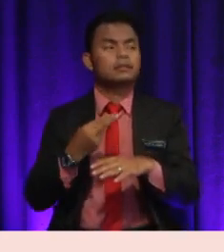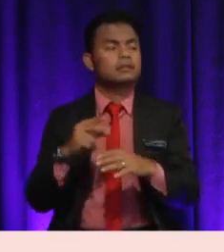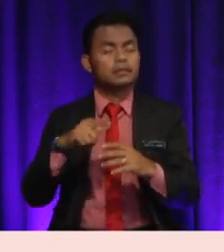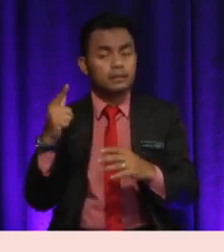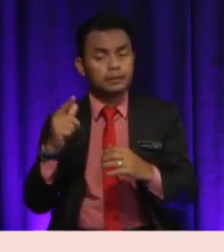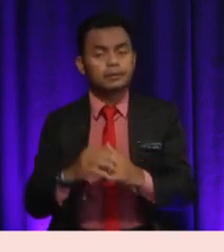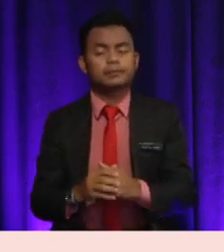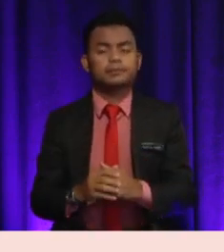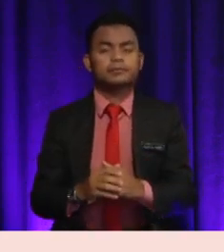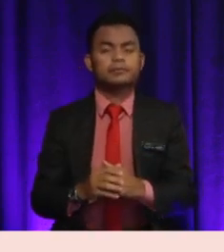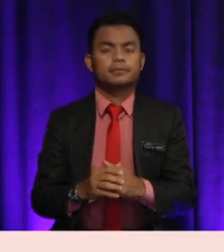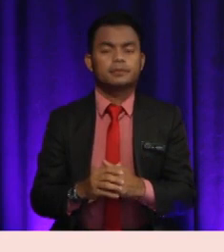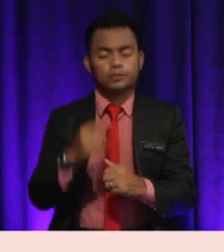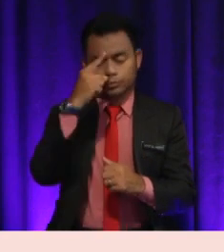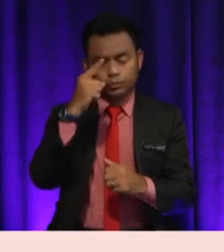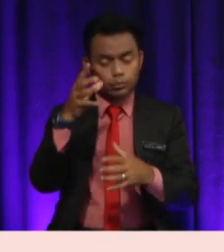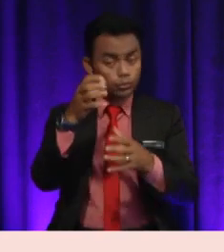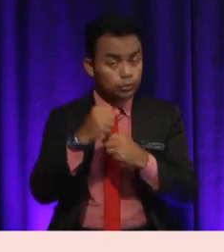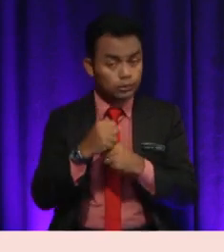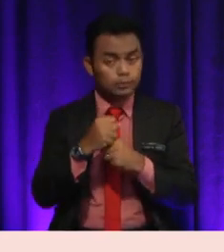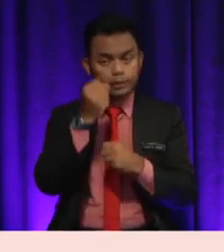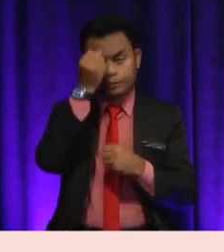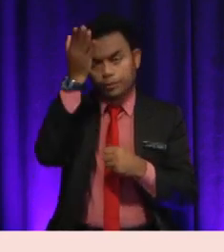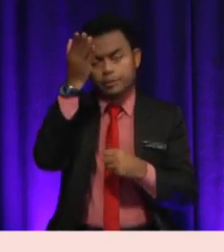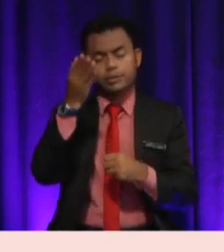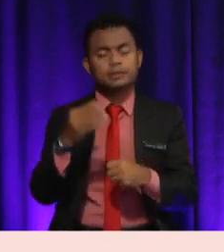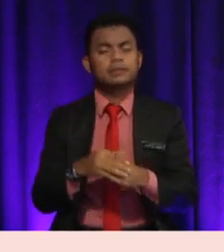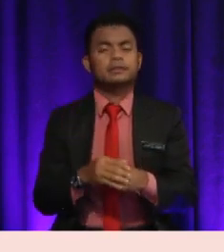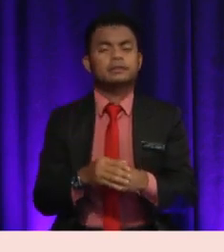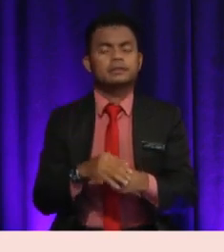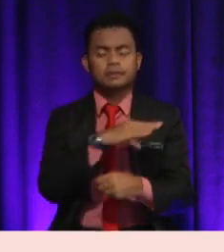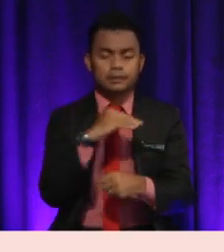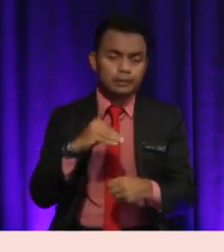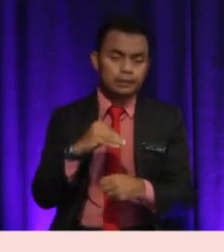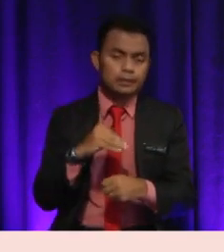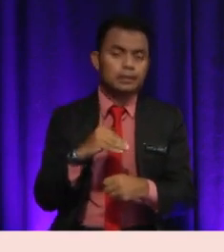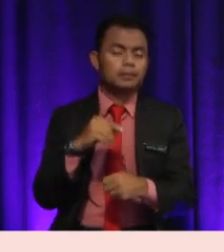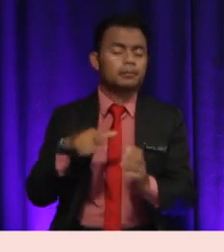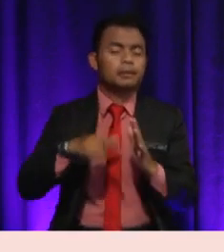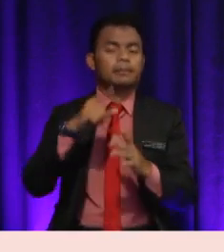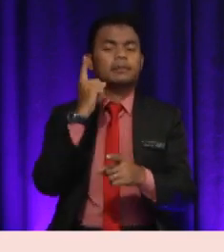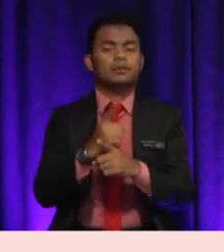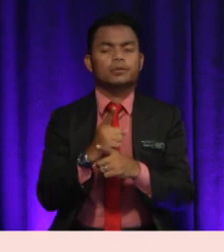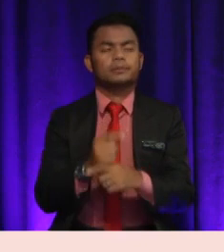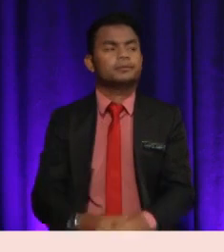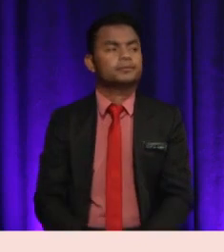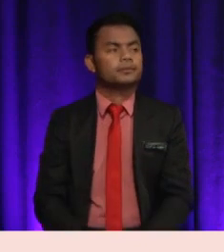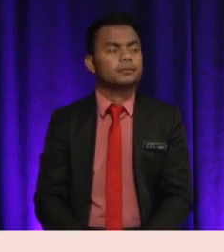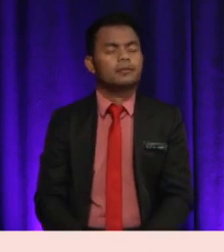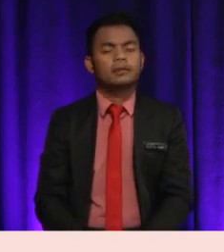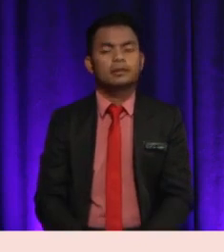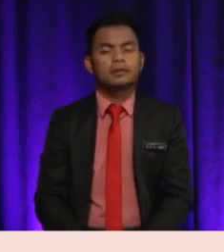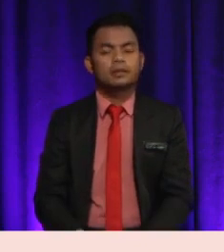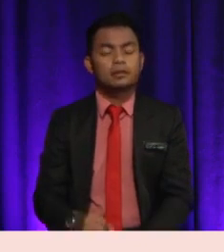fully capture the emotion of her subject, making her photos more realistic. Lily feels that photography has allowed her to